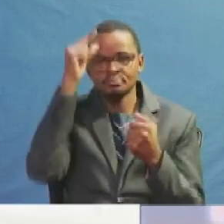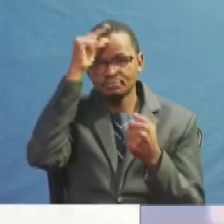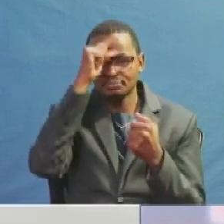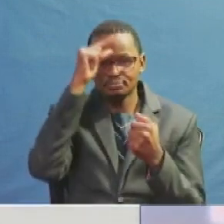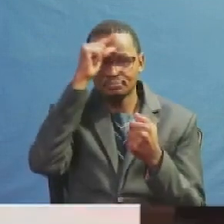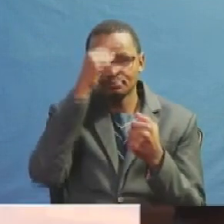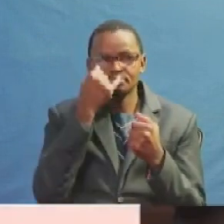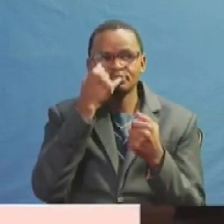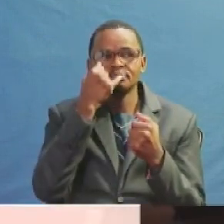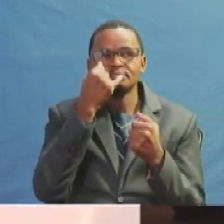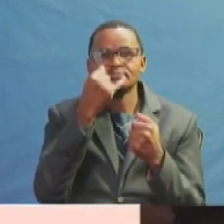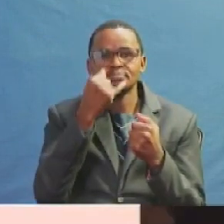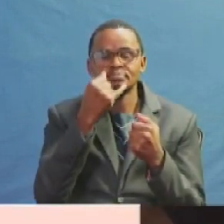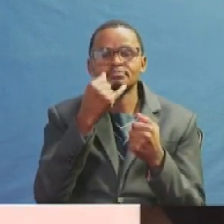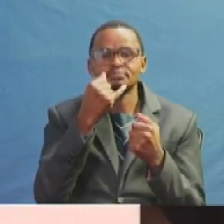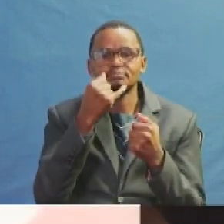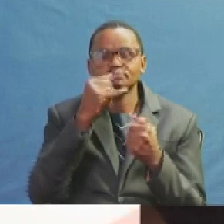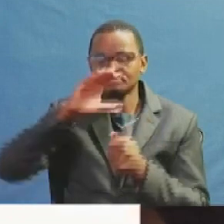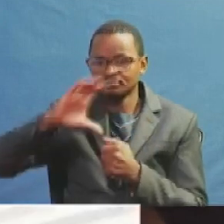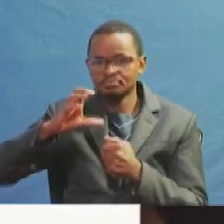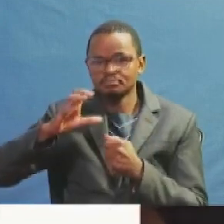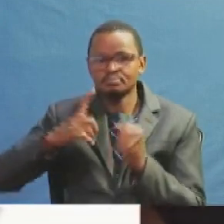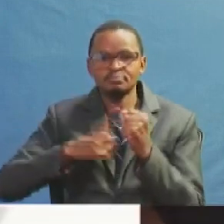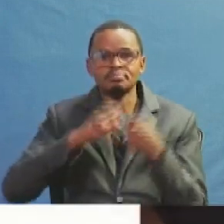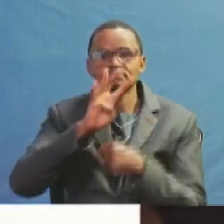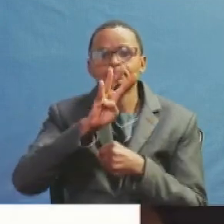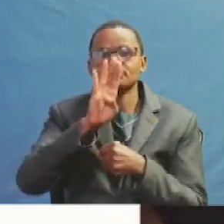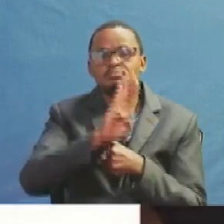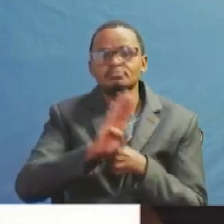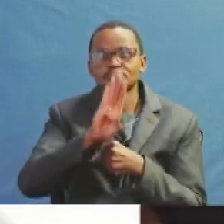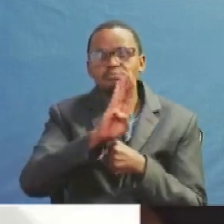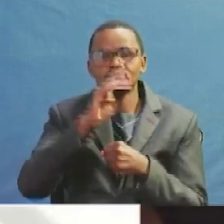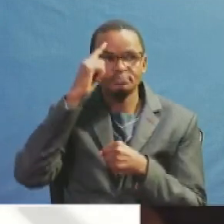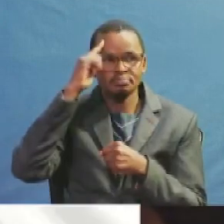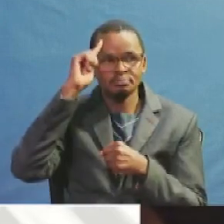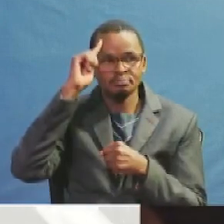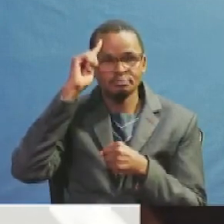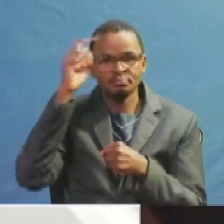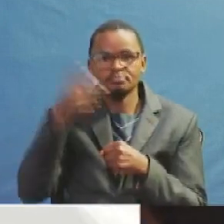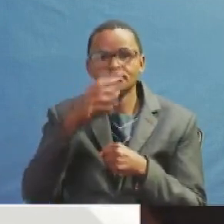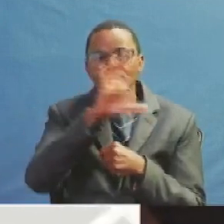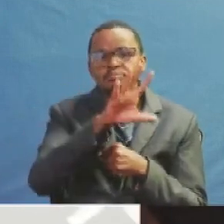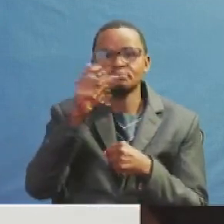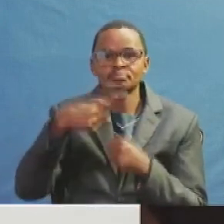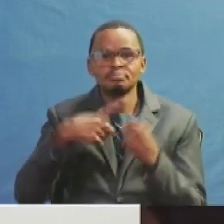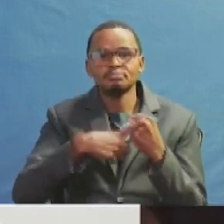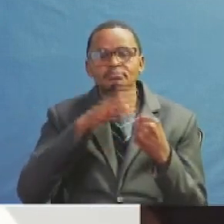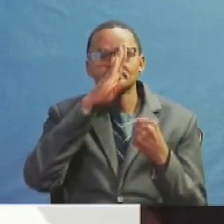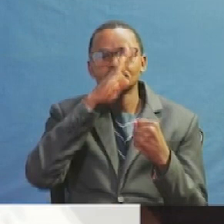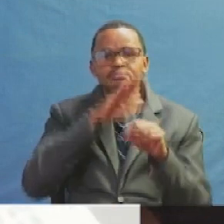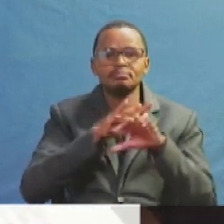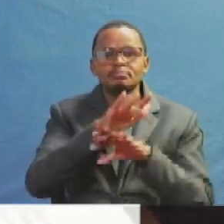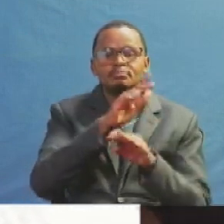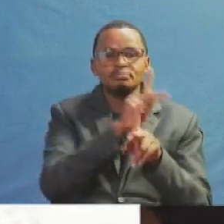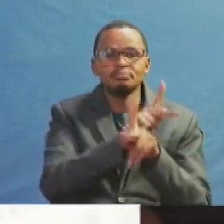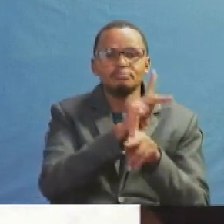government is owes the counties about 64 billion shillings for the May and June allocations and should be disbursed